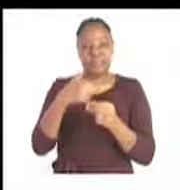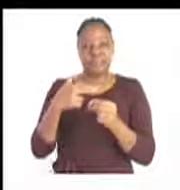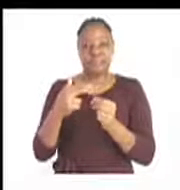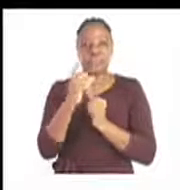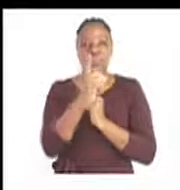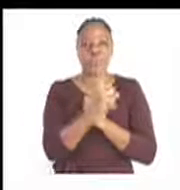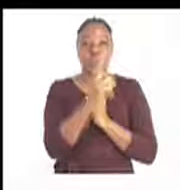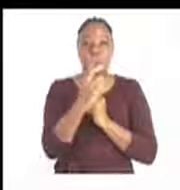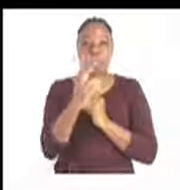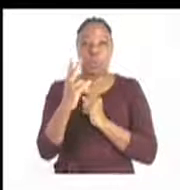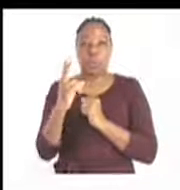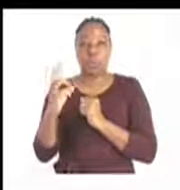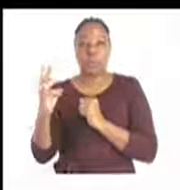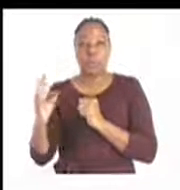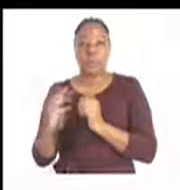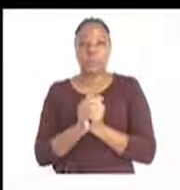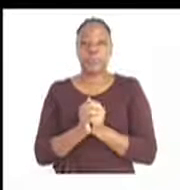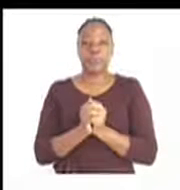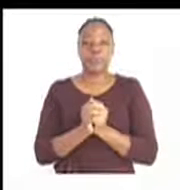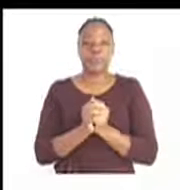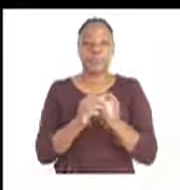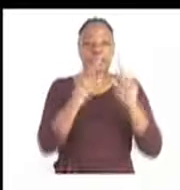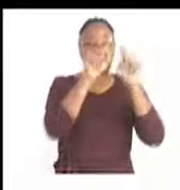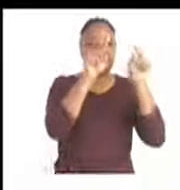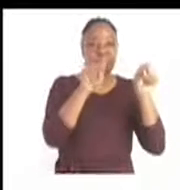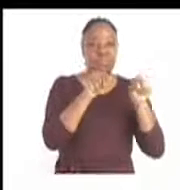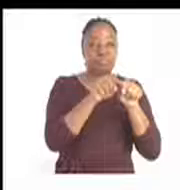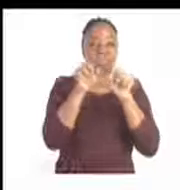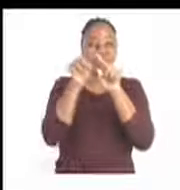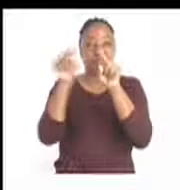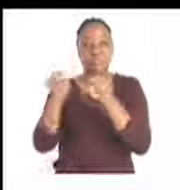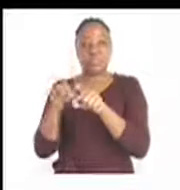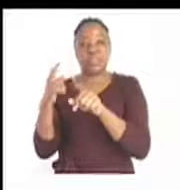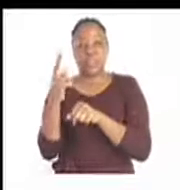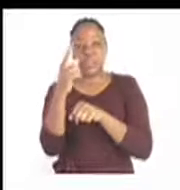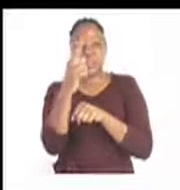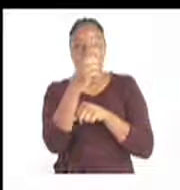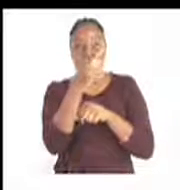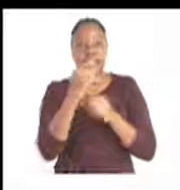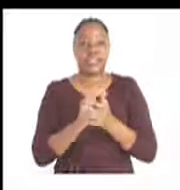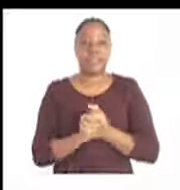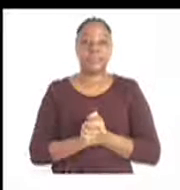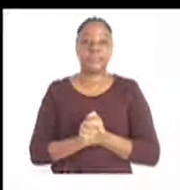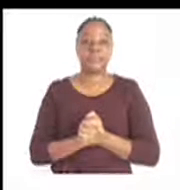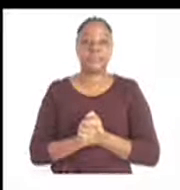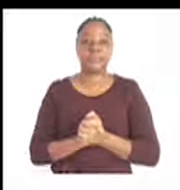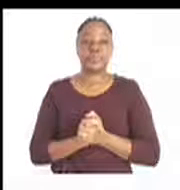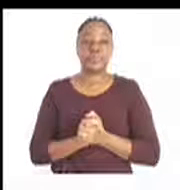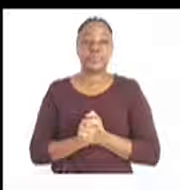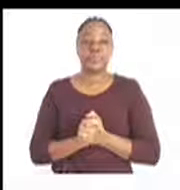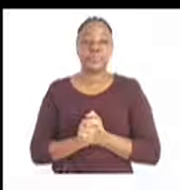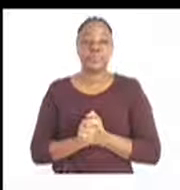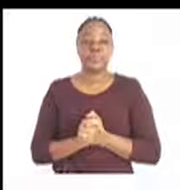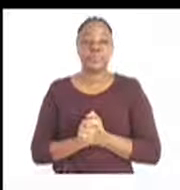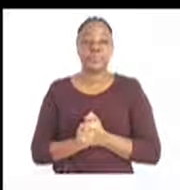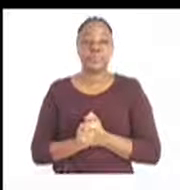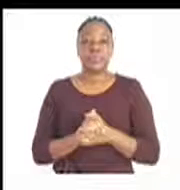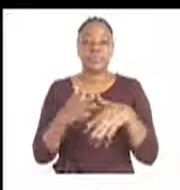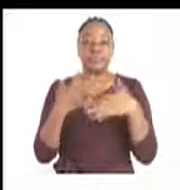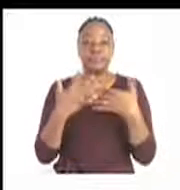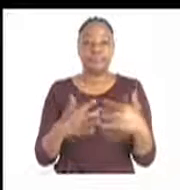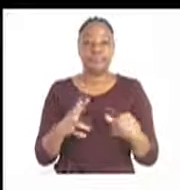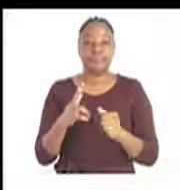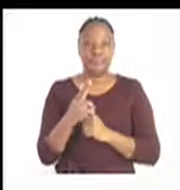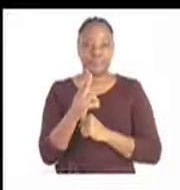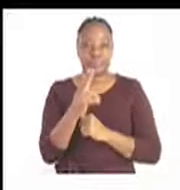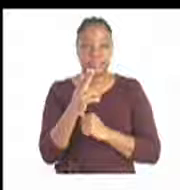cards. As you can see, each one has dots in them. So that is a card. Once you have done that,